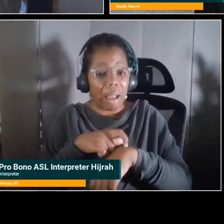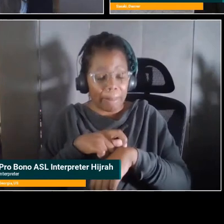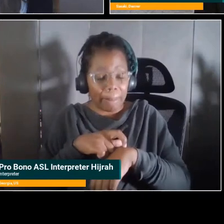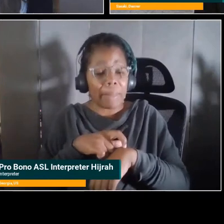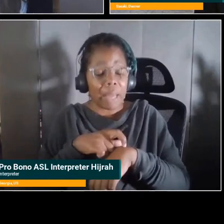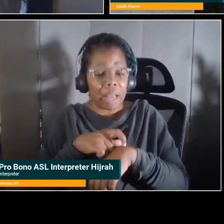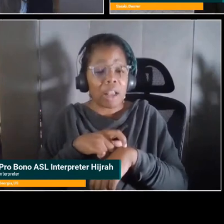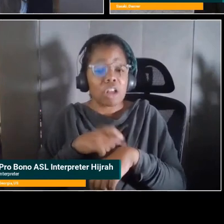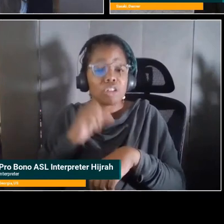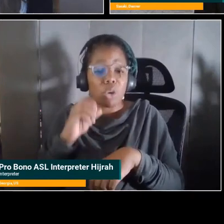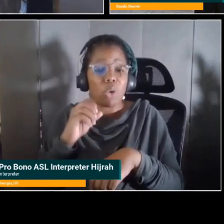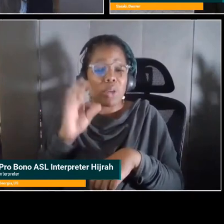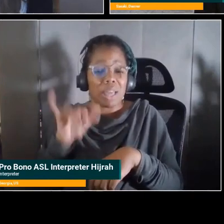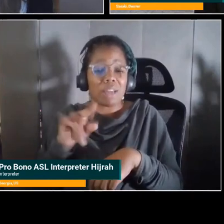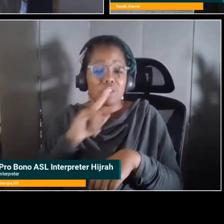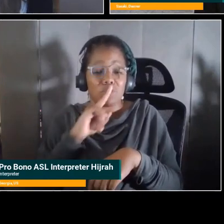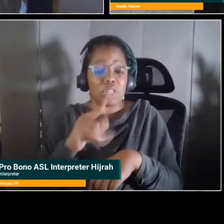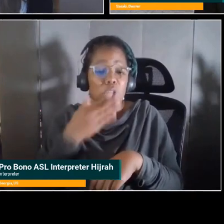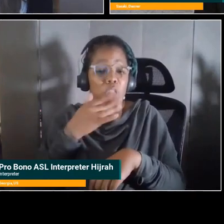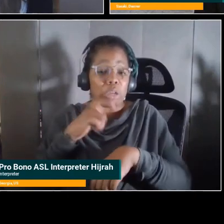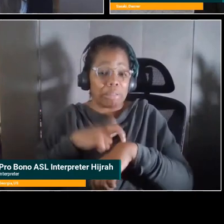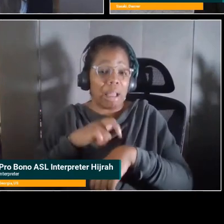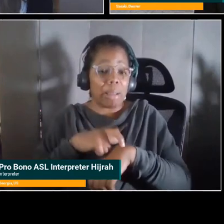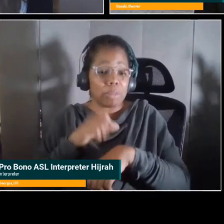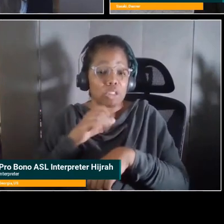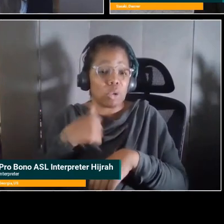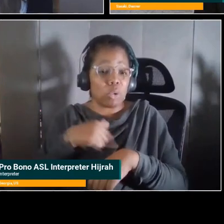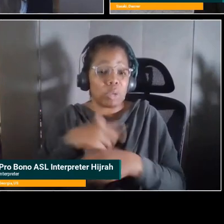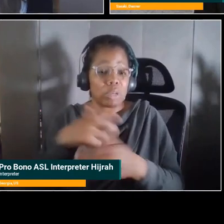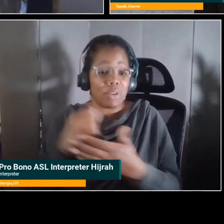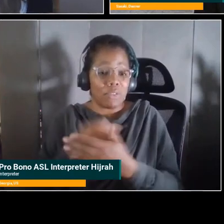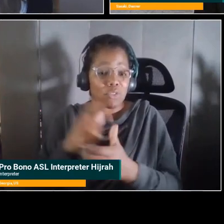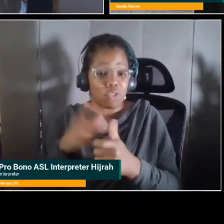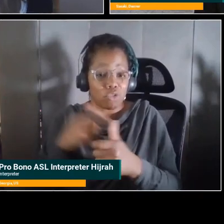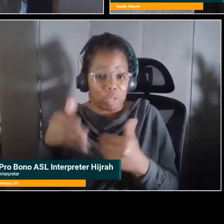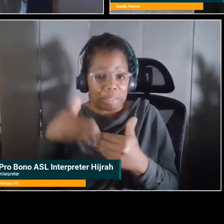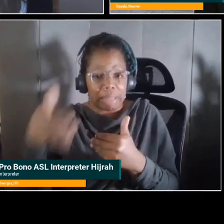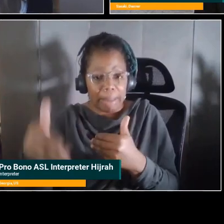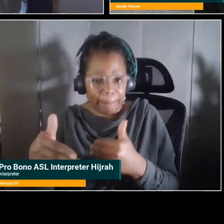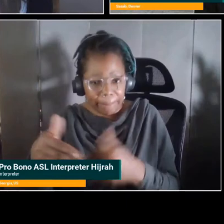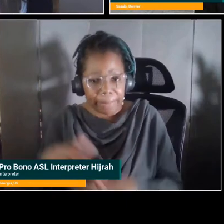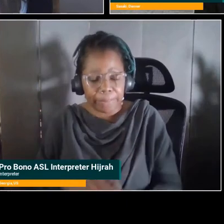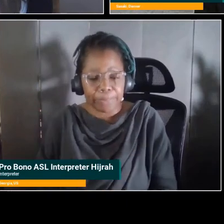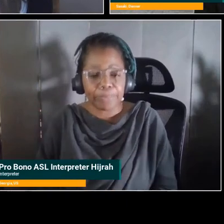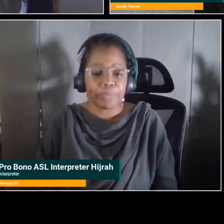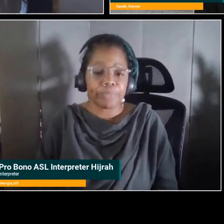that's really a good time so that we can take the first step of the action.